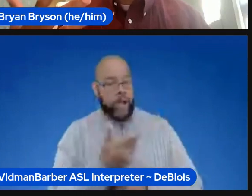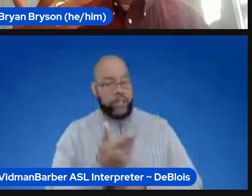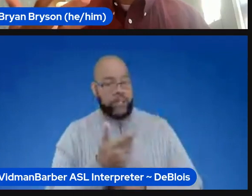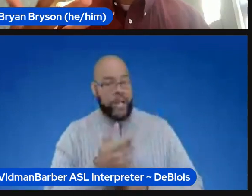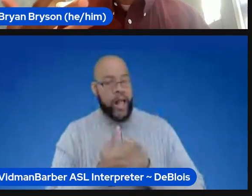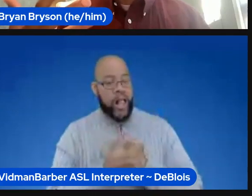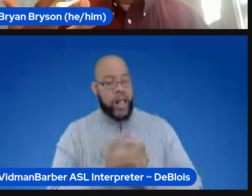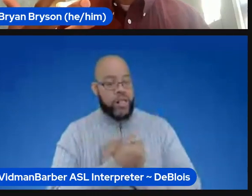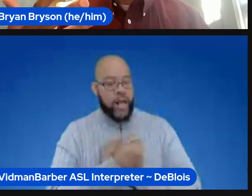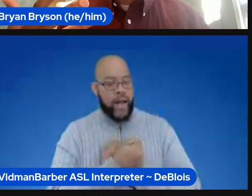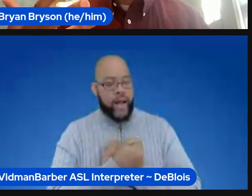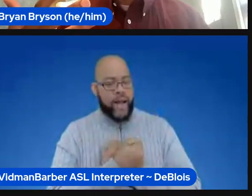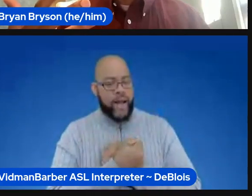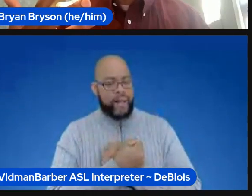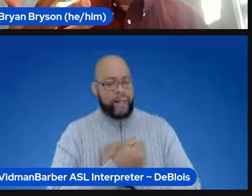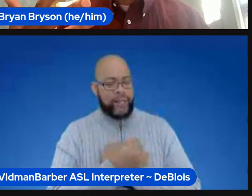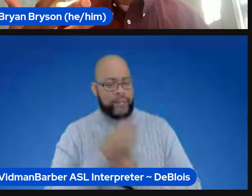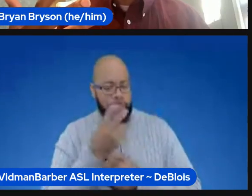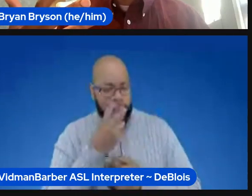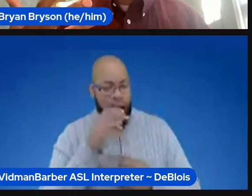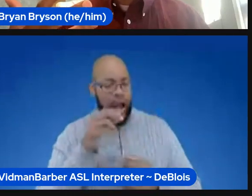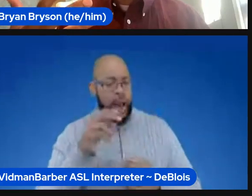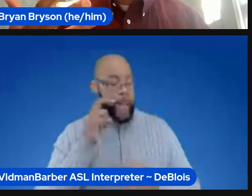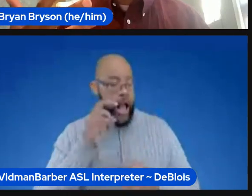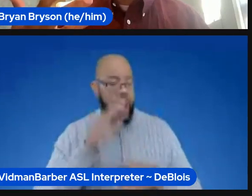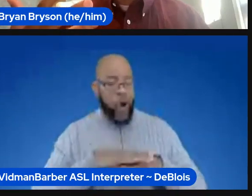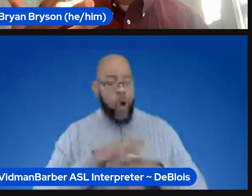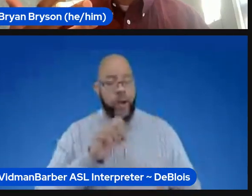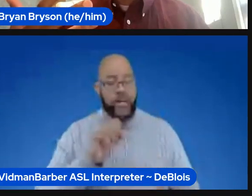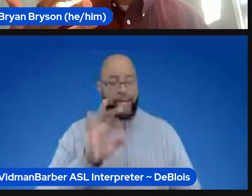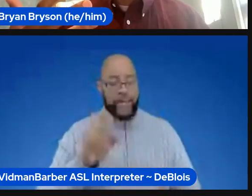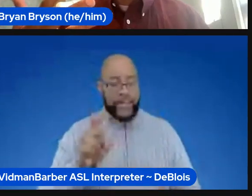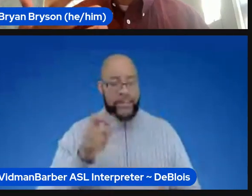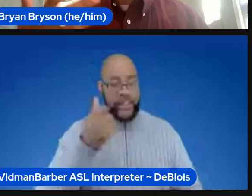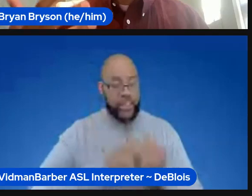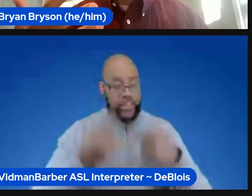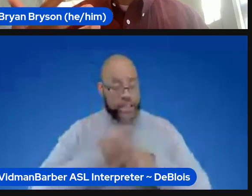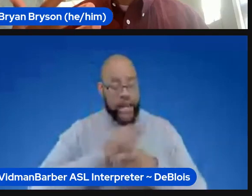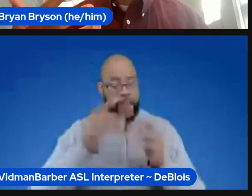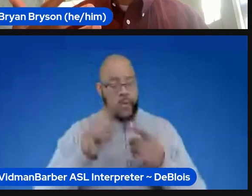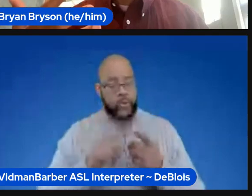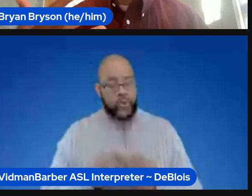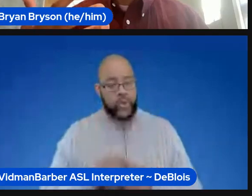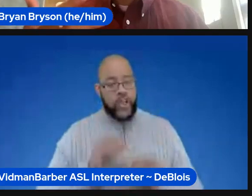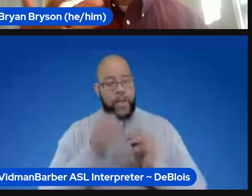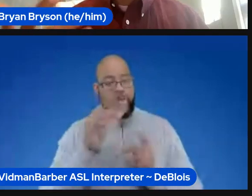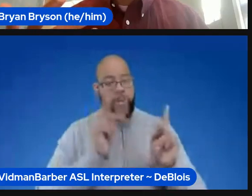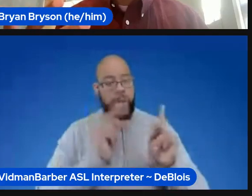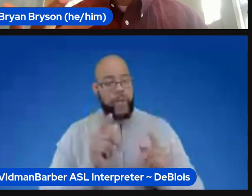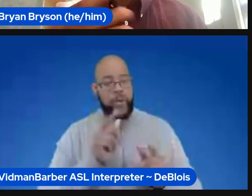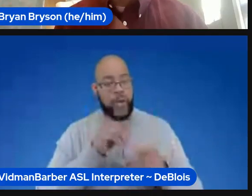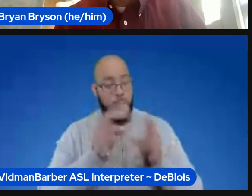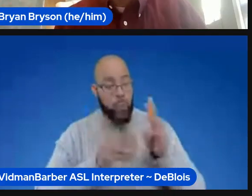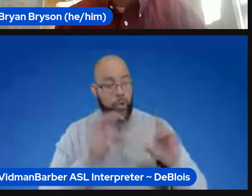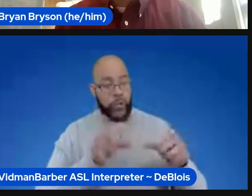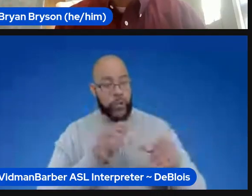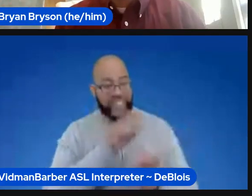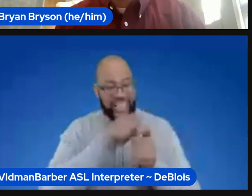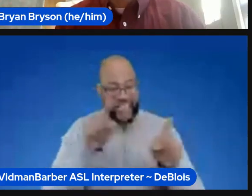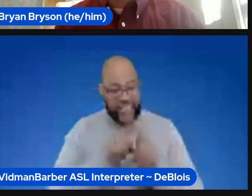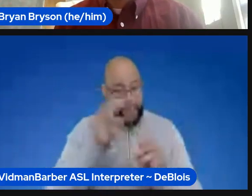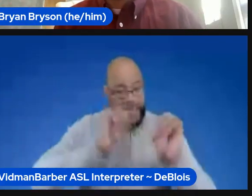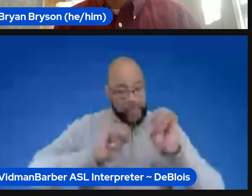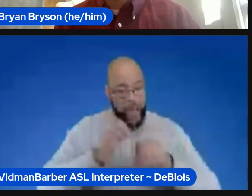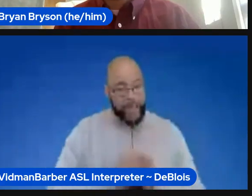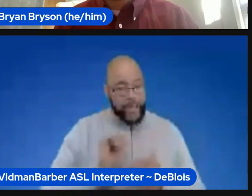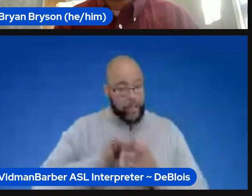Blind on Netflix a day compared to the number of people in the world doing the exact same experiment you